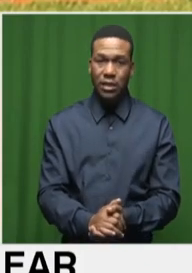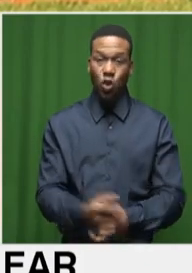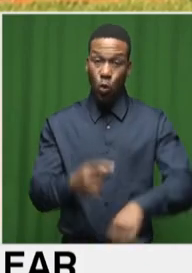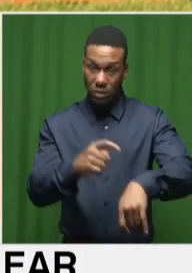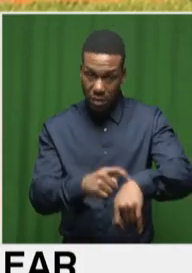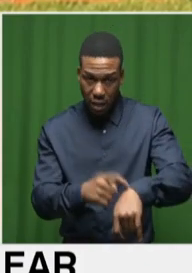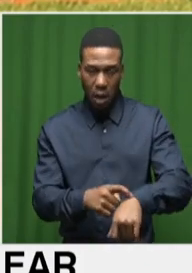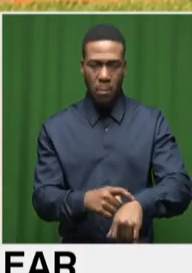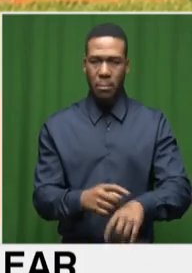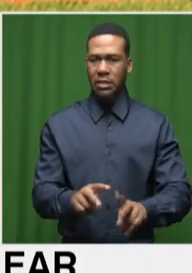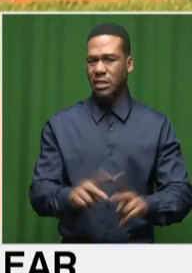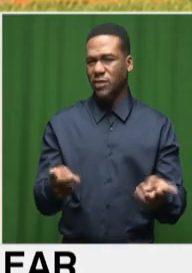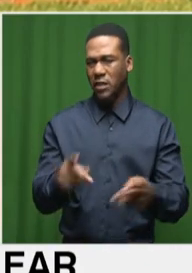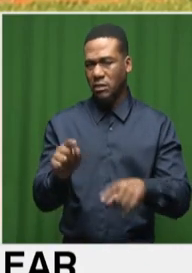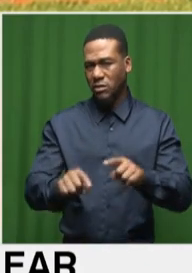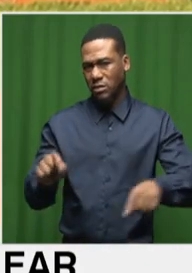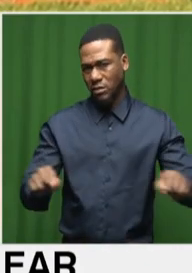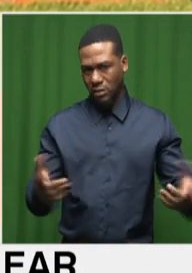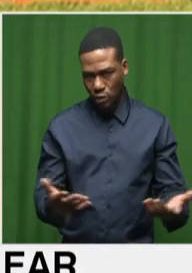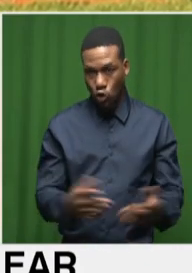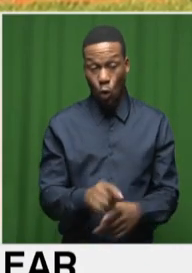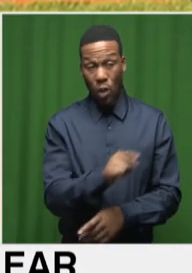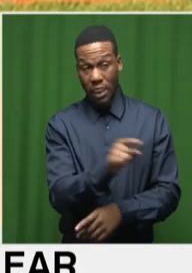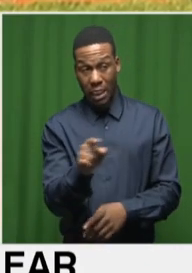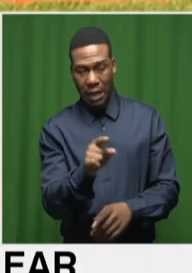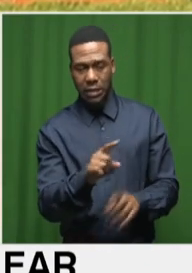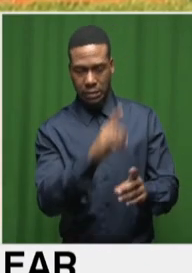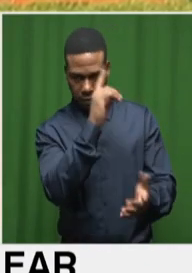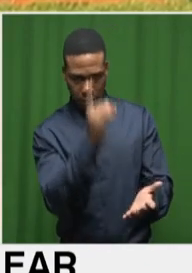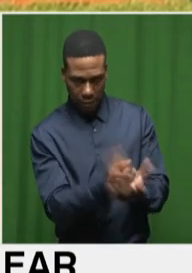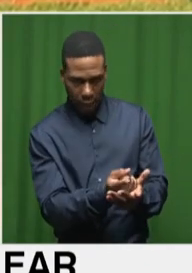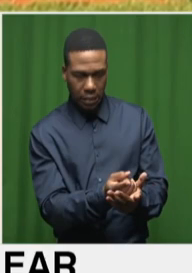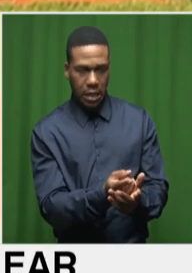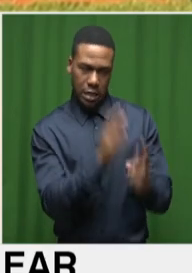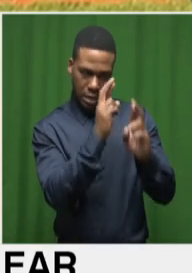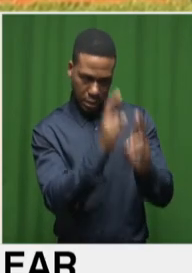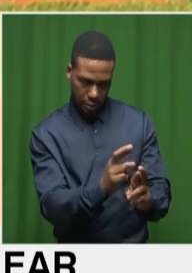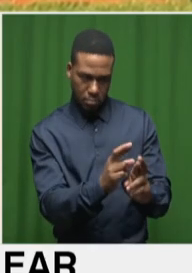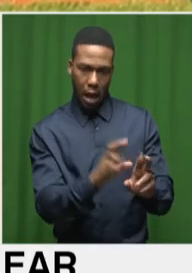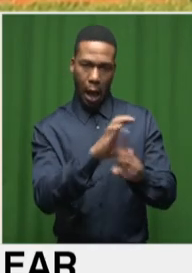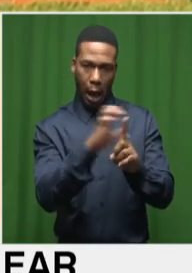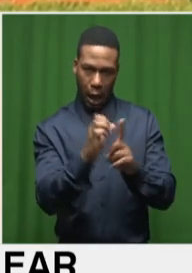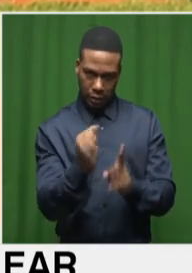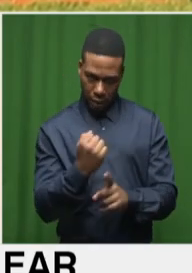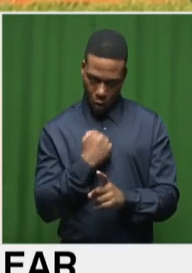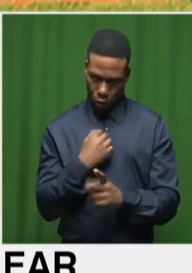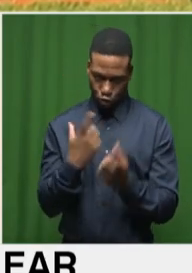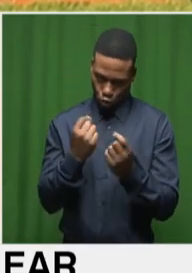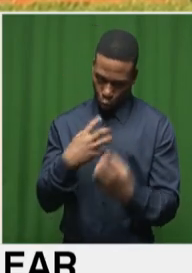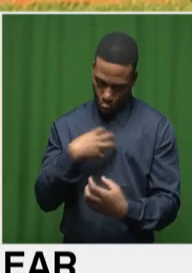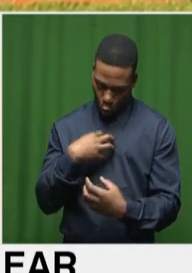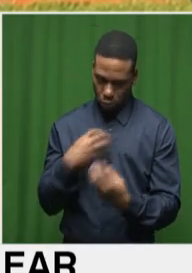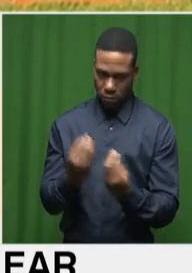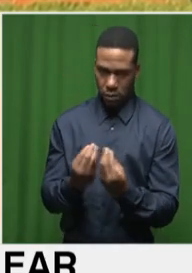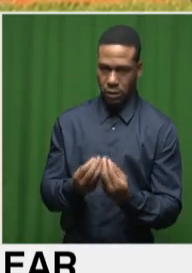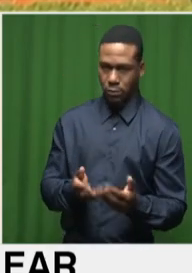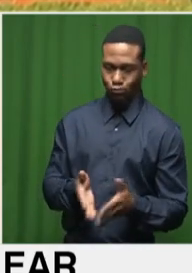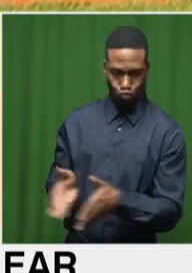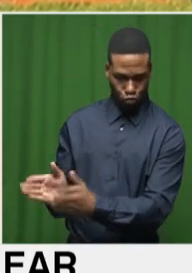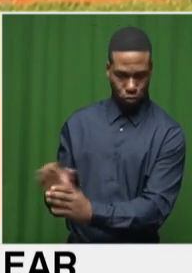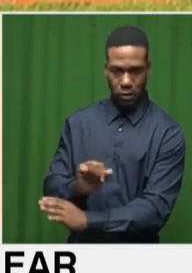buried. They've decided to obviously do that and respect their own cultures. Hence, they are not part of this